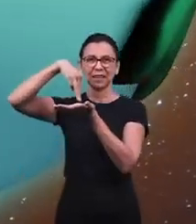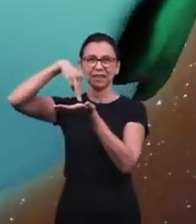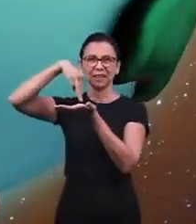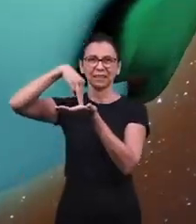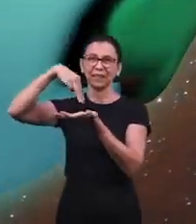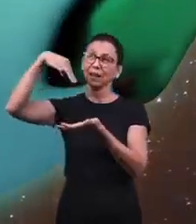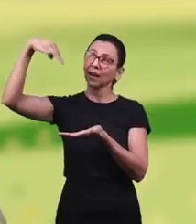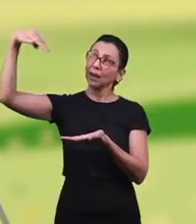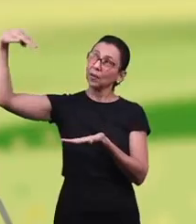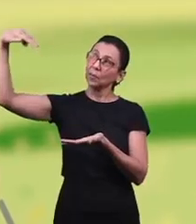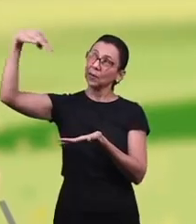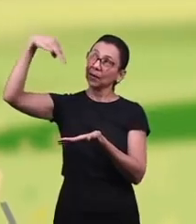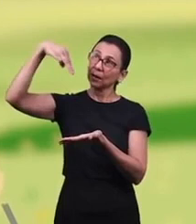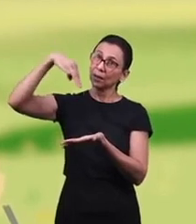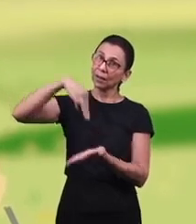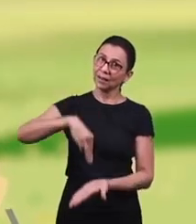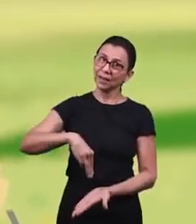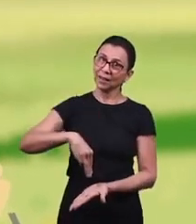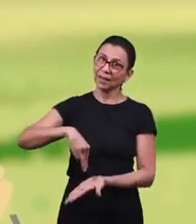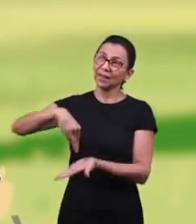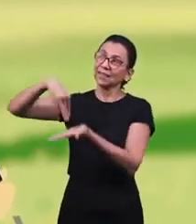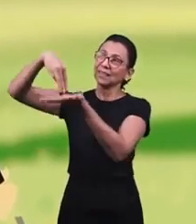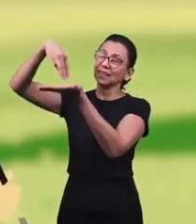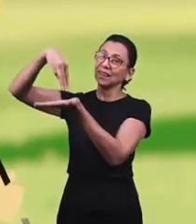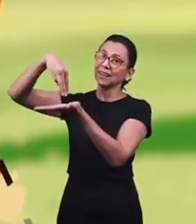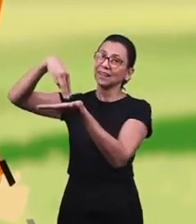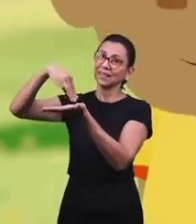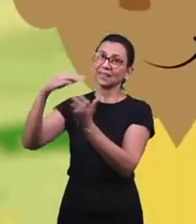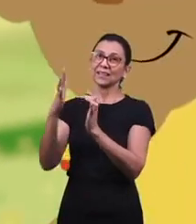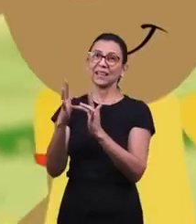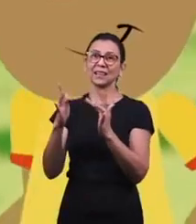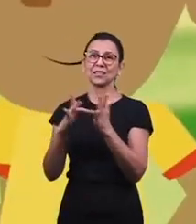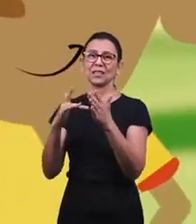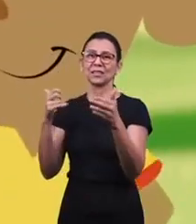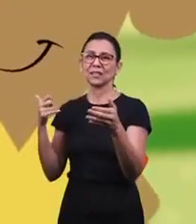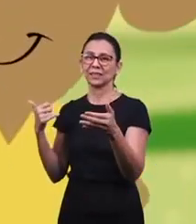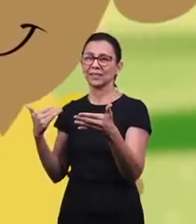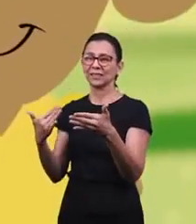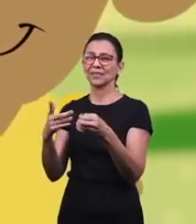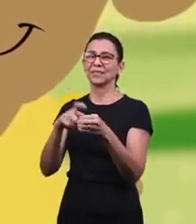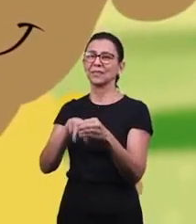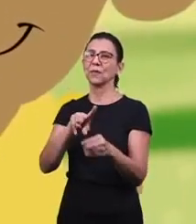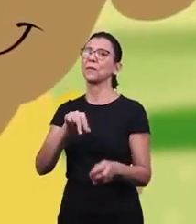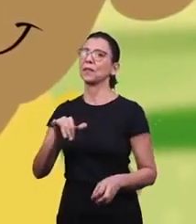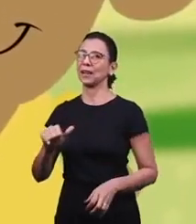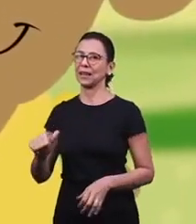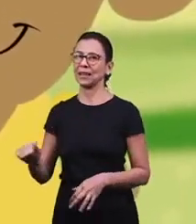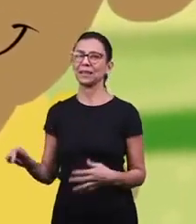Maranatha, Jesus, let it be. Maranatha, Maranatha.